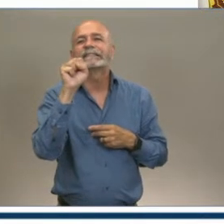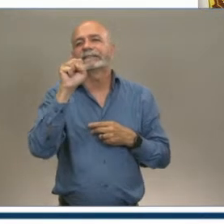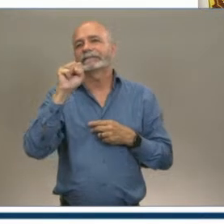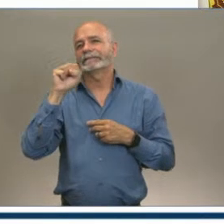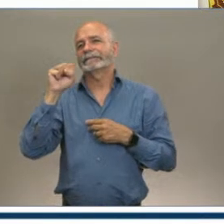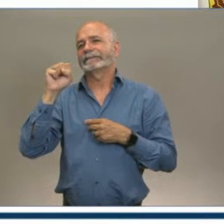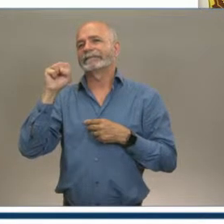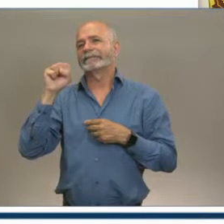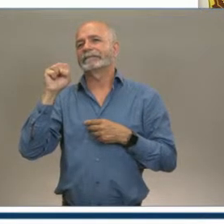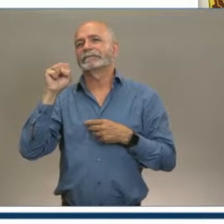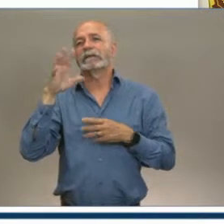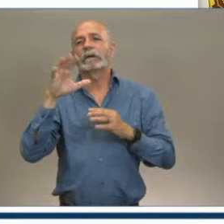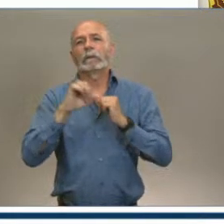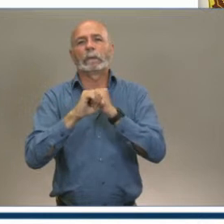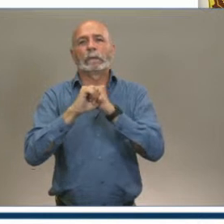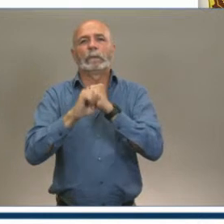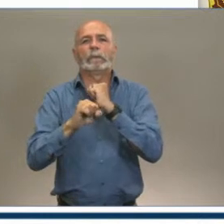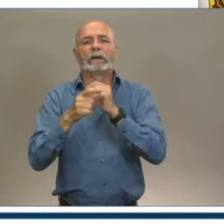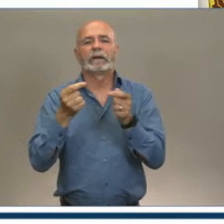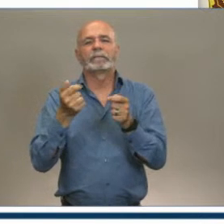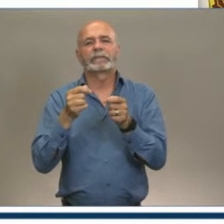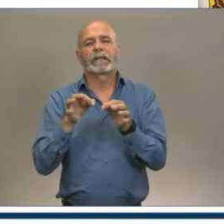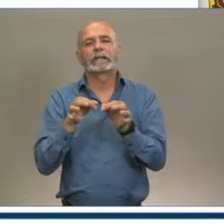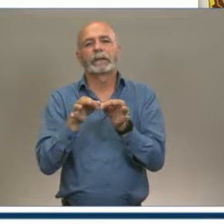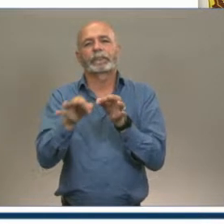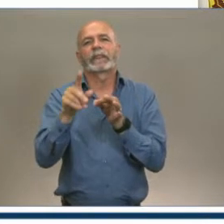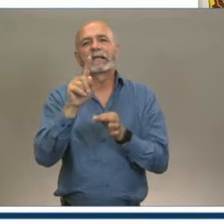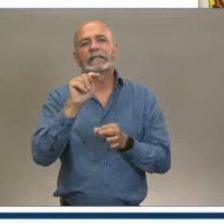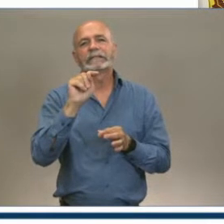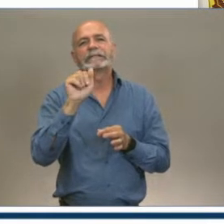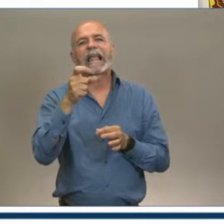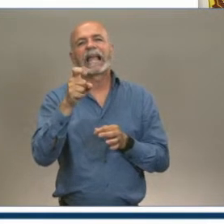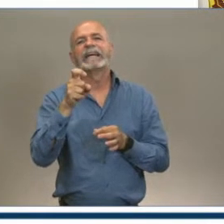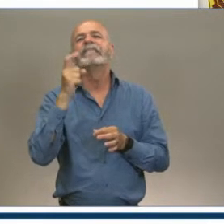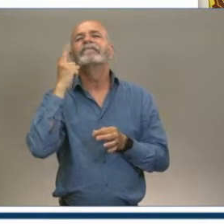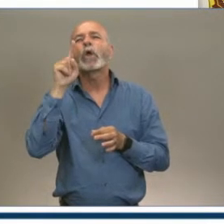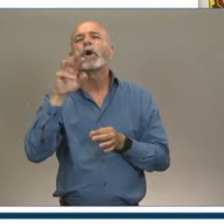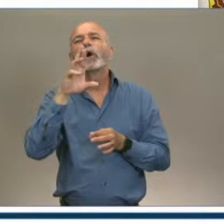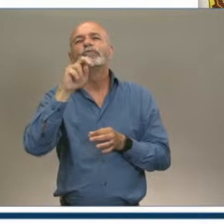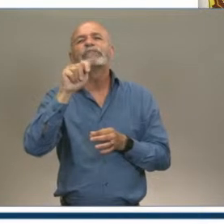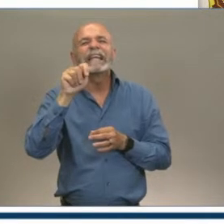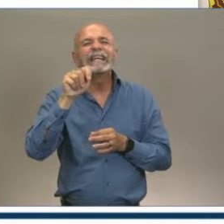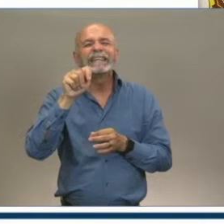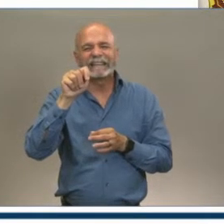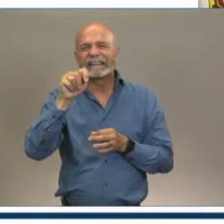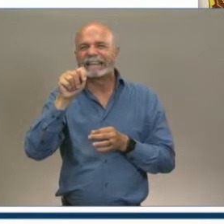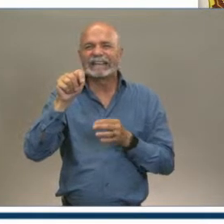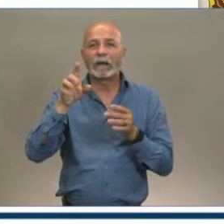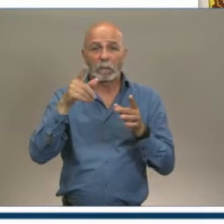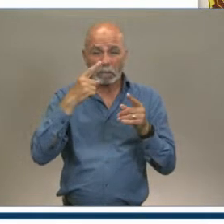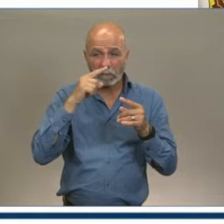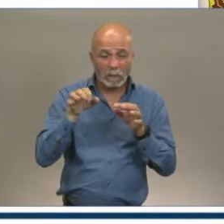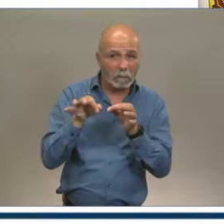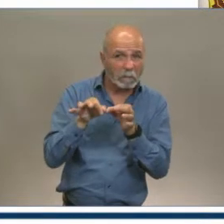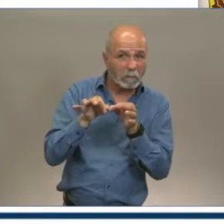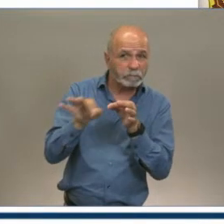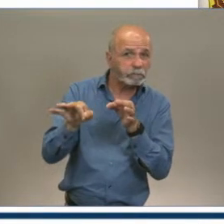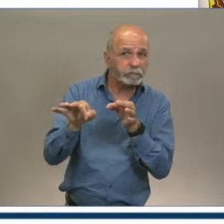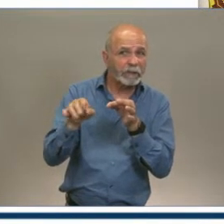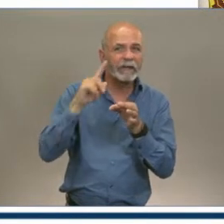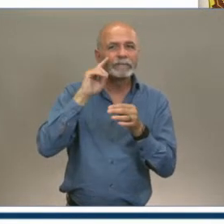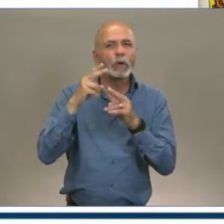those programs, even if, the rental program is set to extend till when the EMO ends, or I